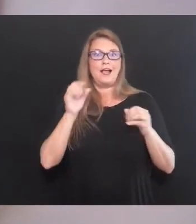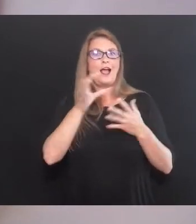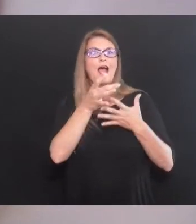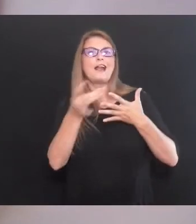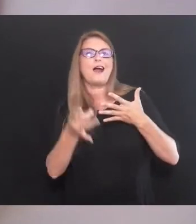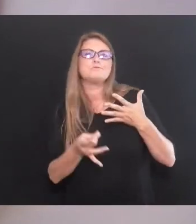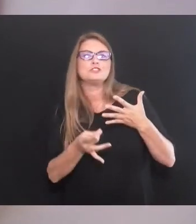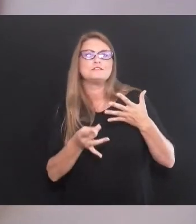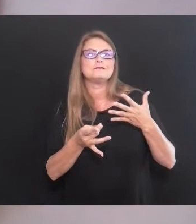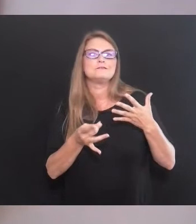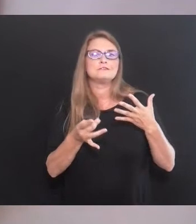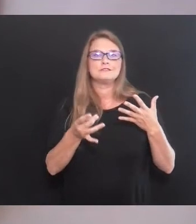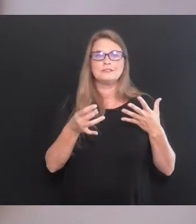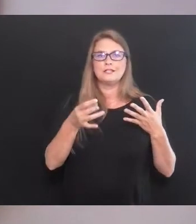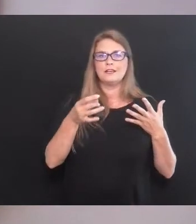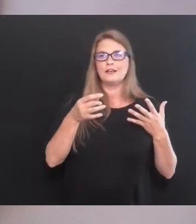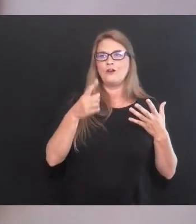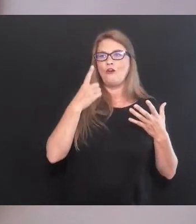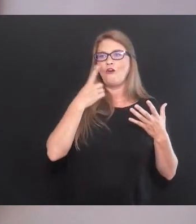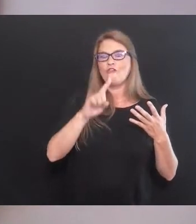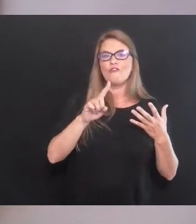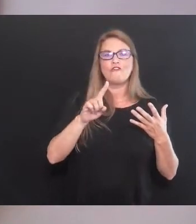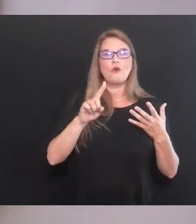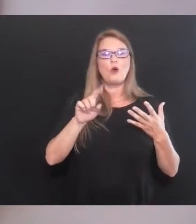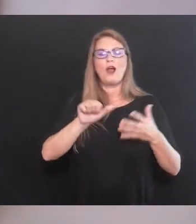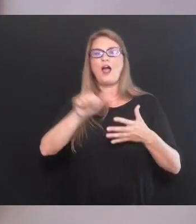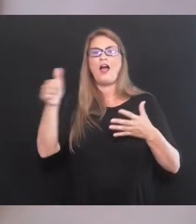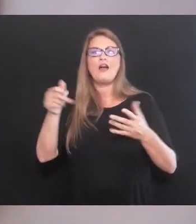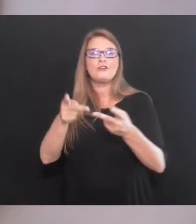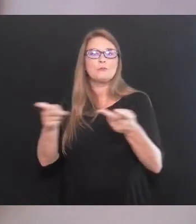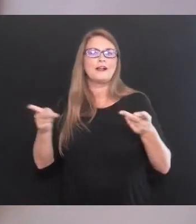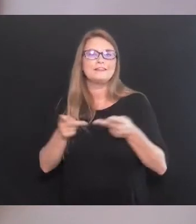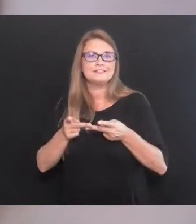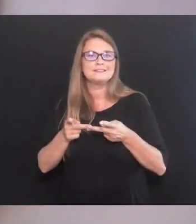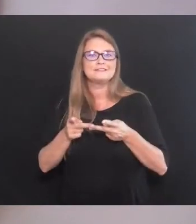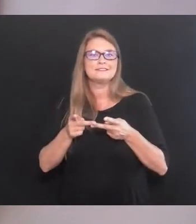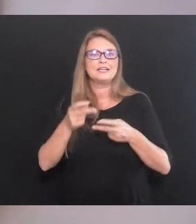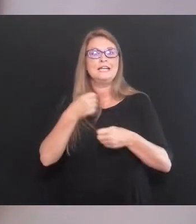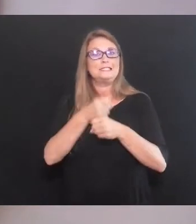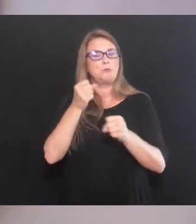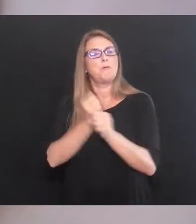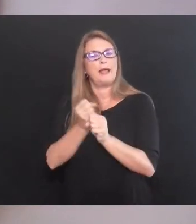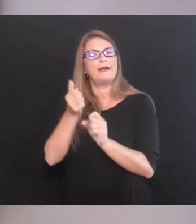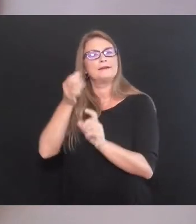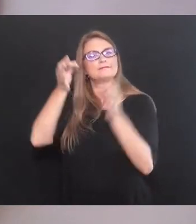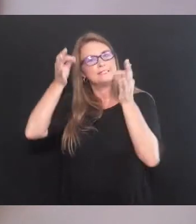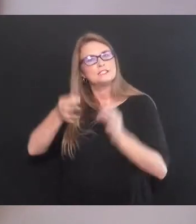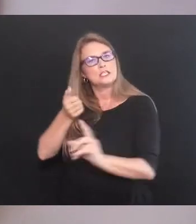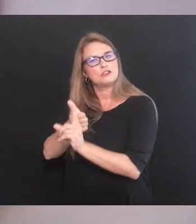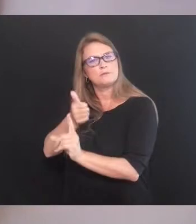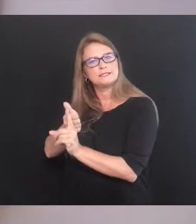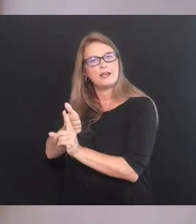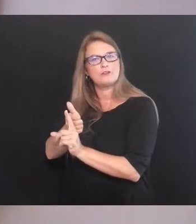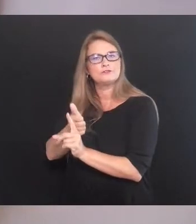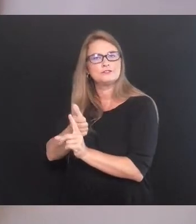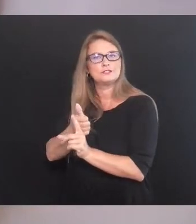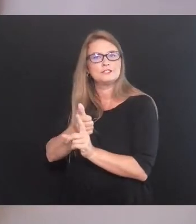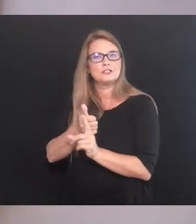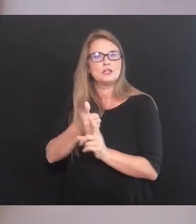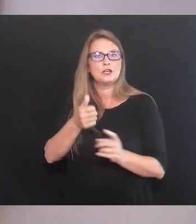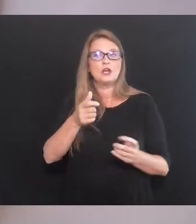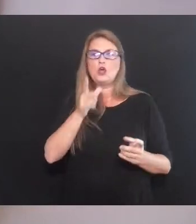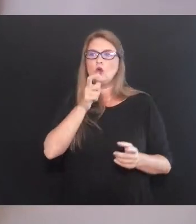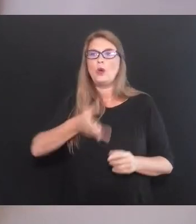options for states and other entities to be able to make some decisions themselves about, giving the highest